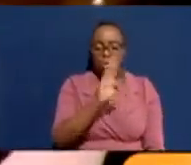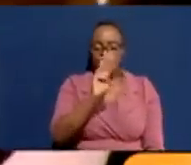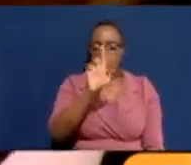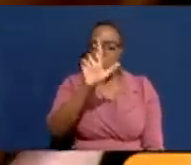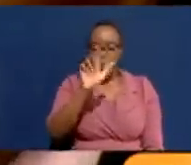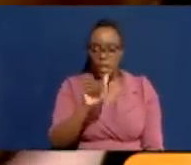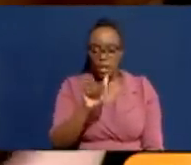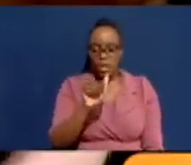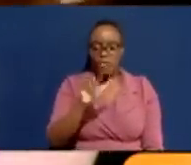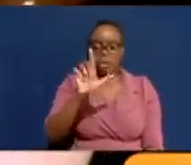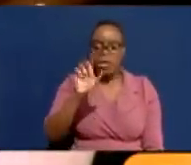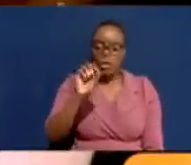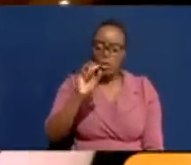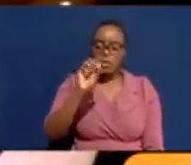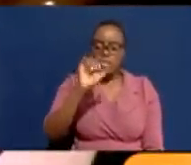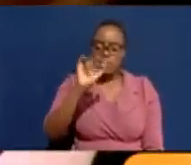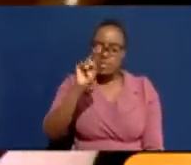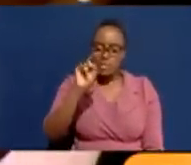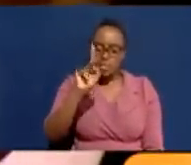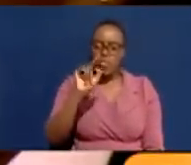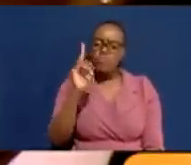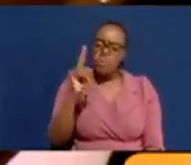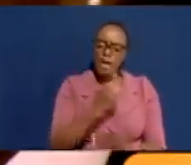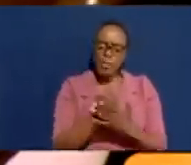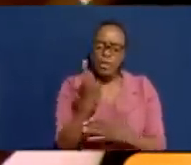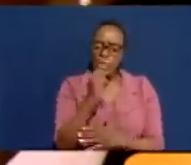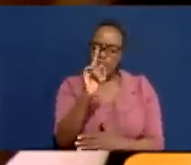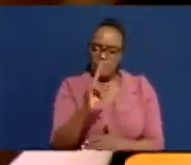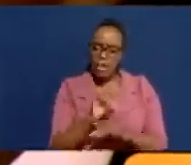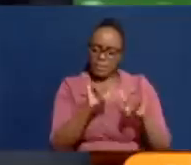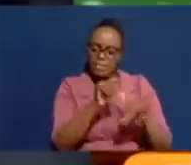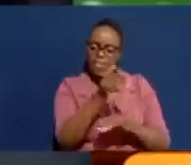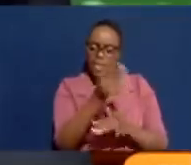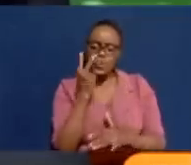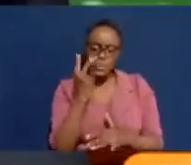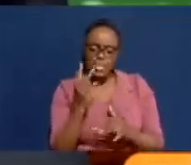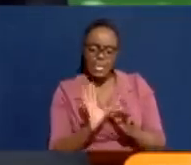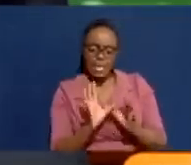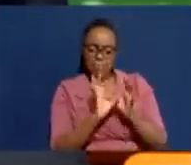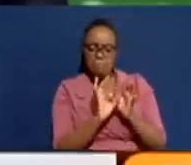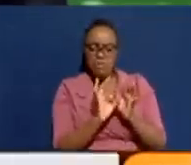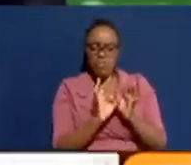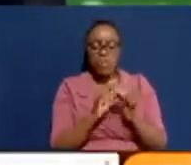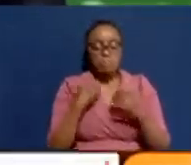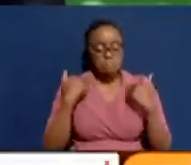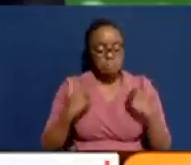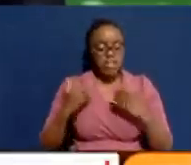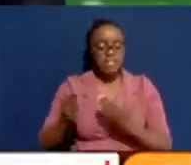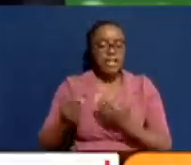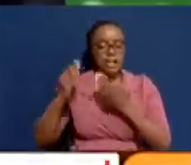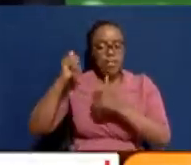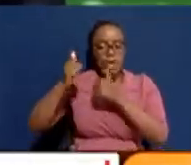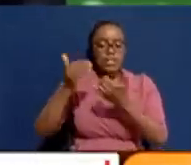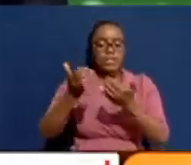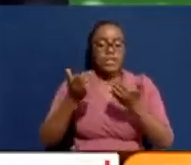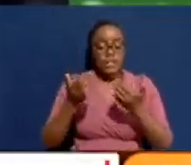Longewan, Losuk, Incognito for only 1 week. Come and stay there. That I will make whatever sacrifices that require